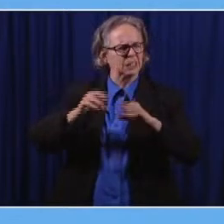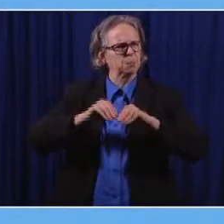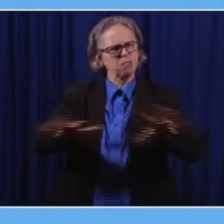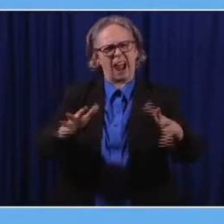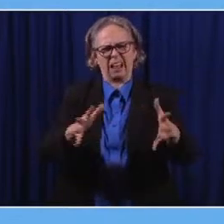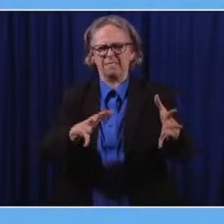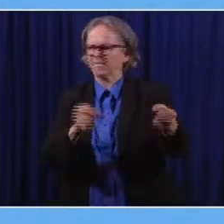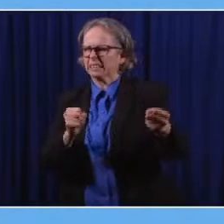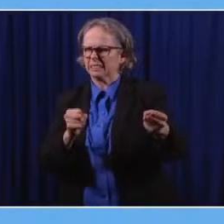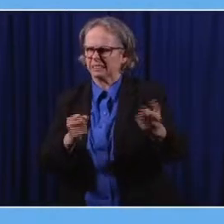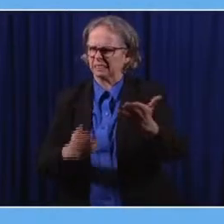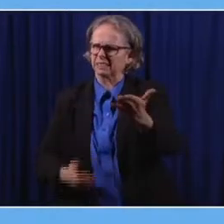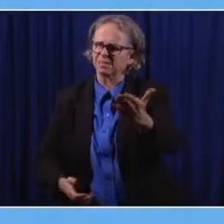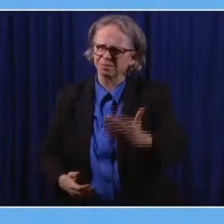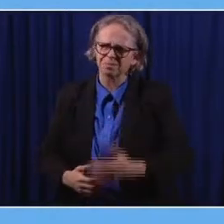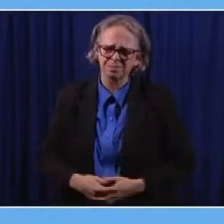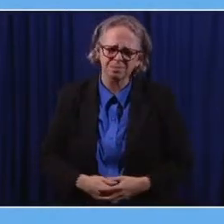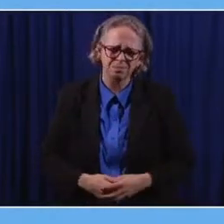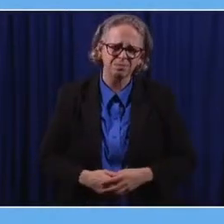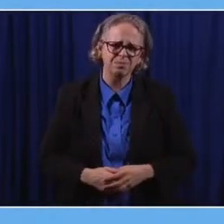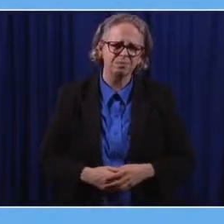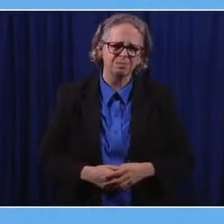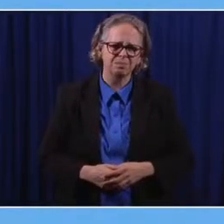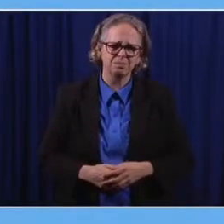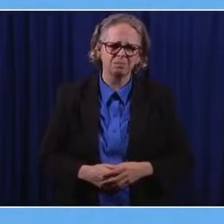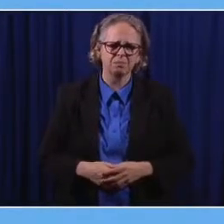talk about a few of those counties. And